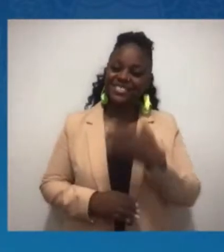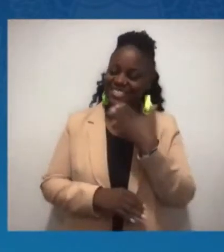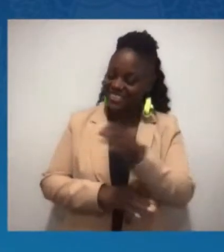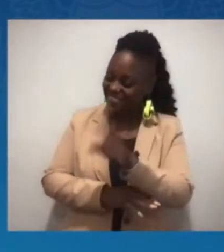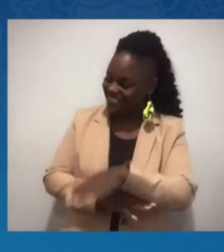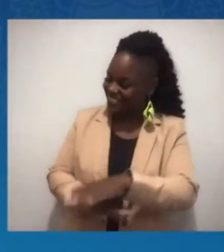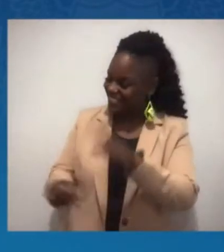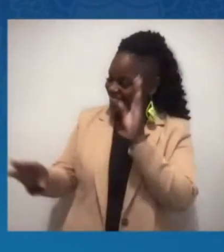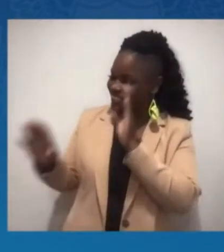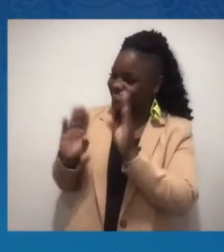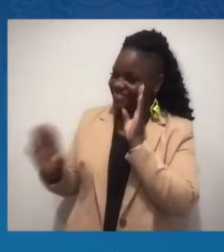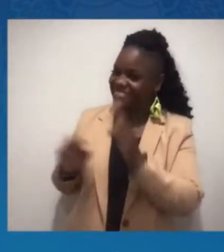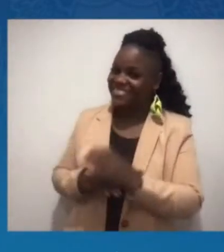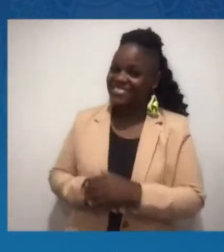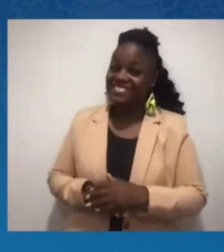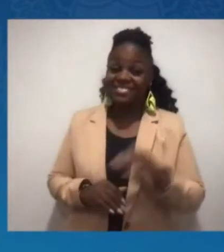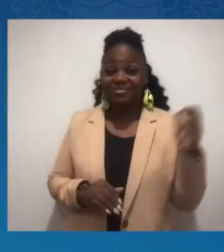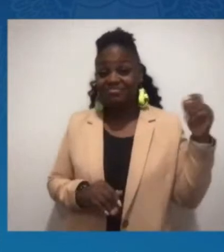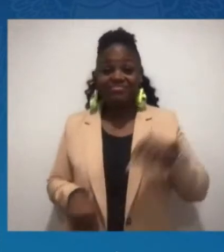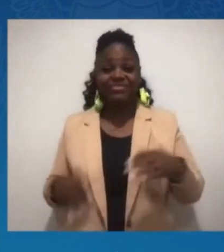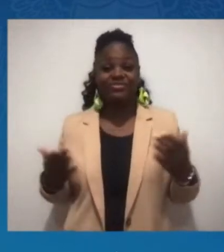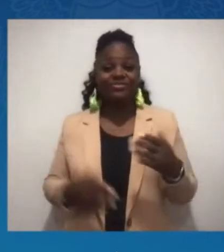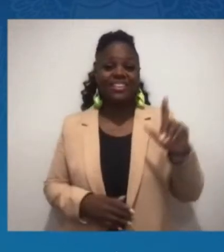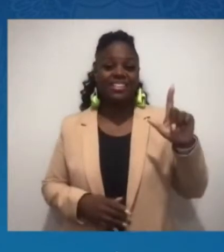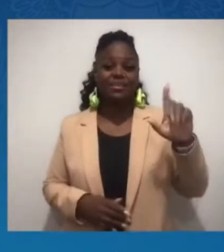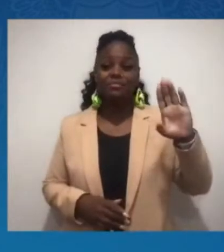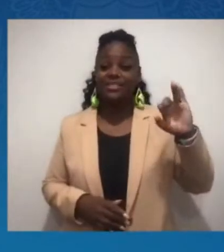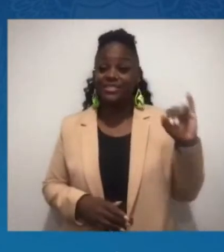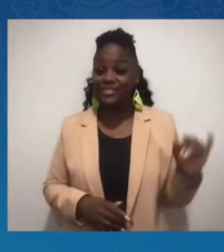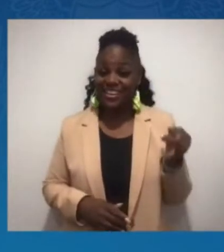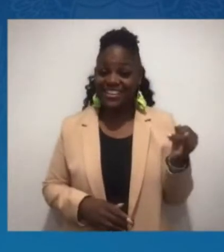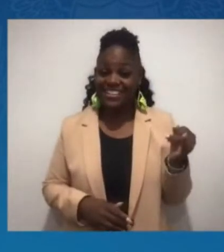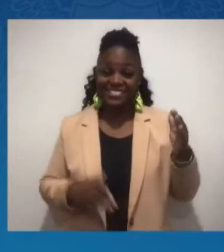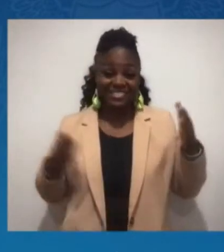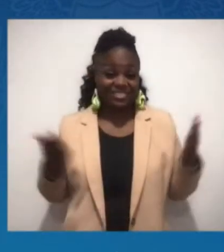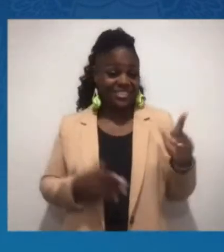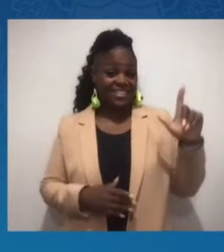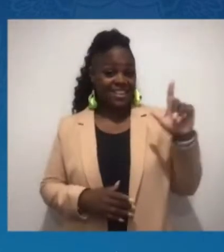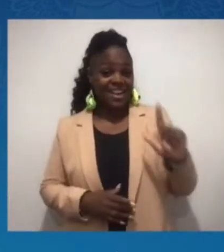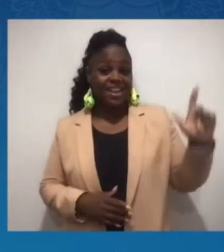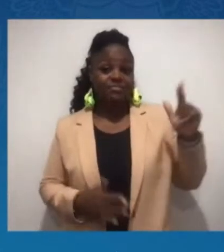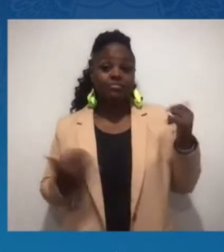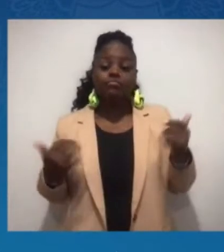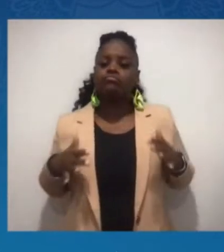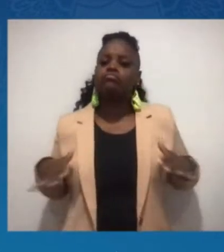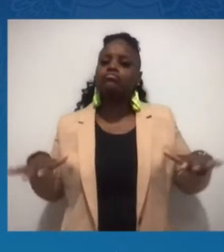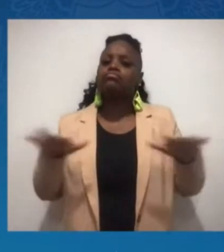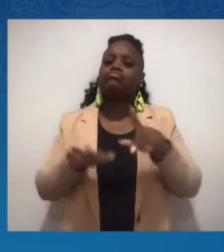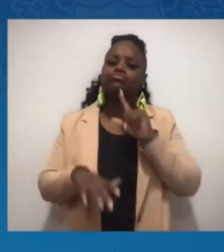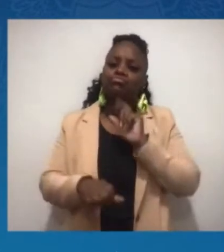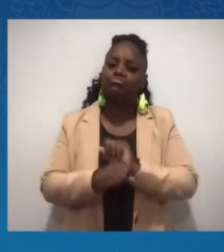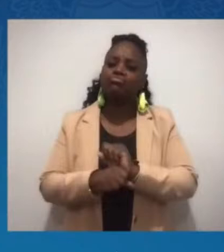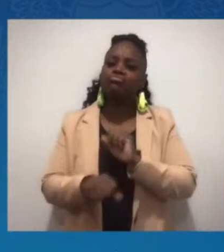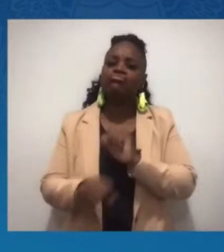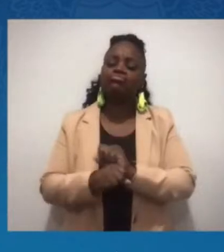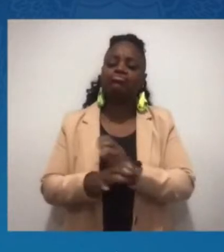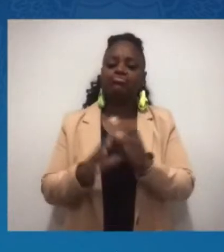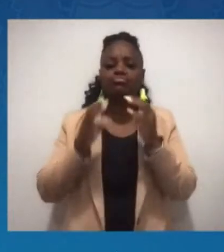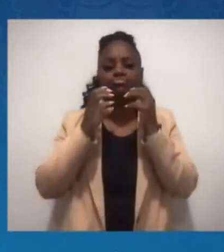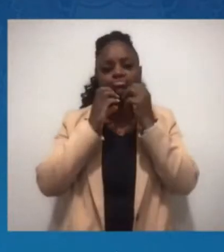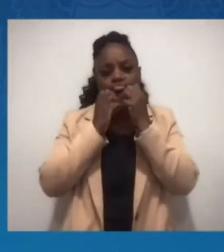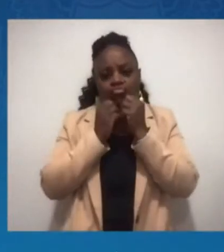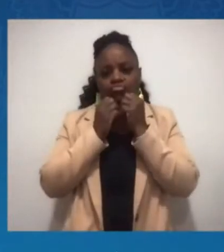at the LBJ. Just the library and everything that it means, and of course the university, but I'm just so thrilled